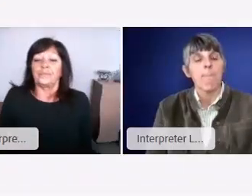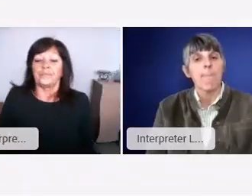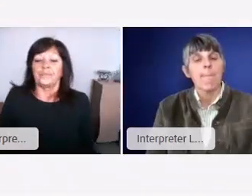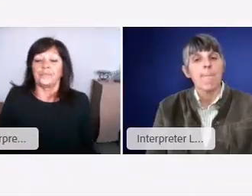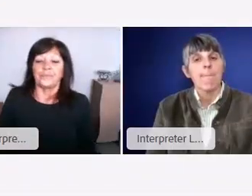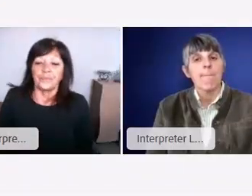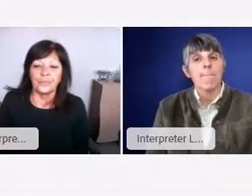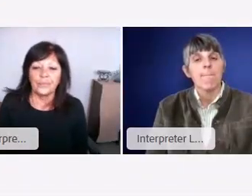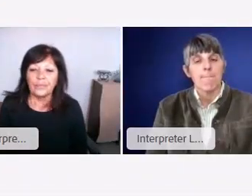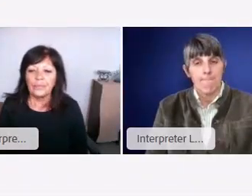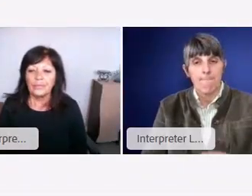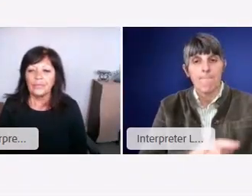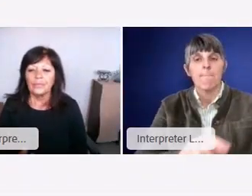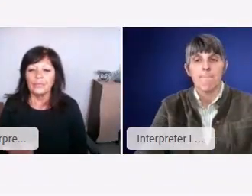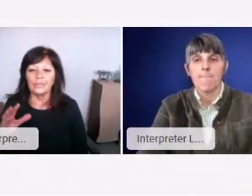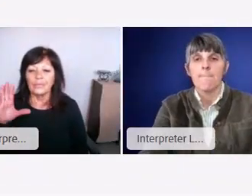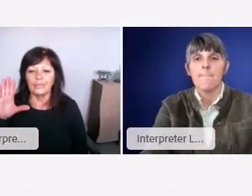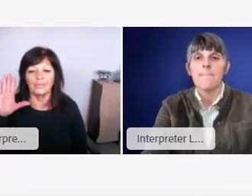Hi, can you hear me?